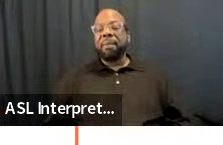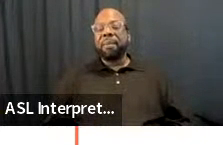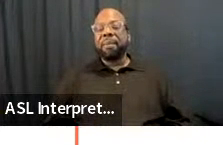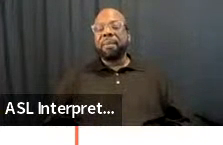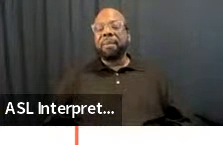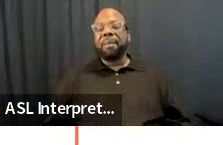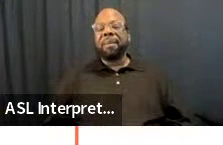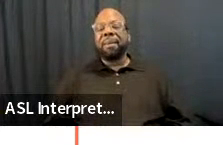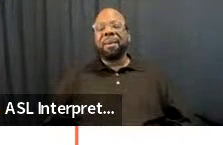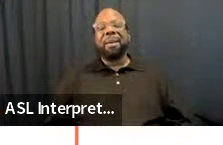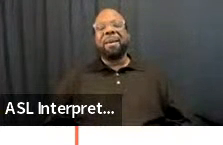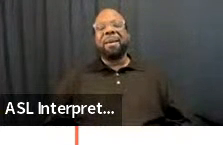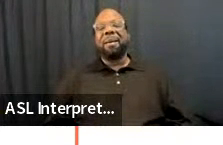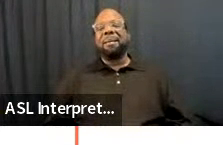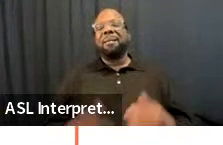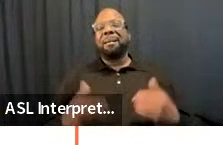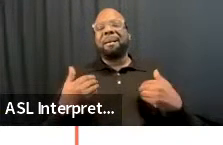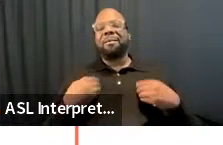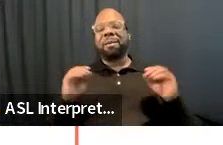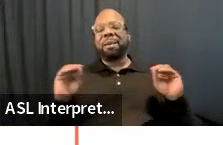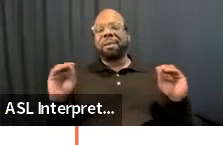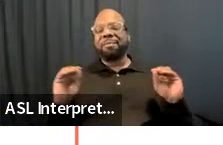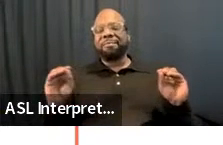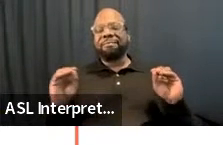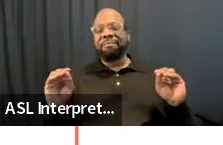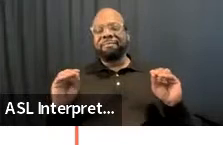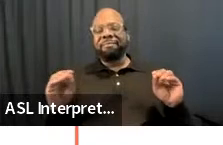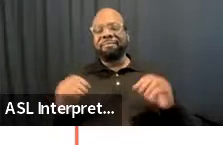We do not currently have any raised hands.